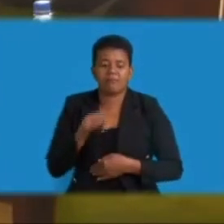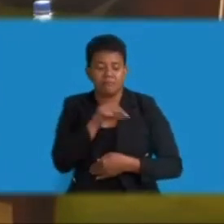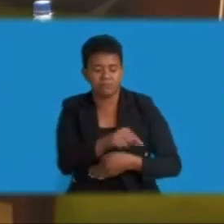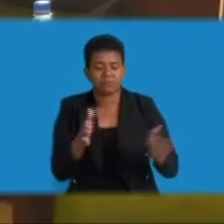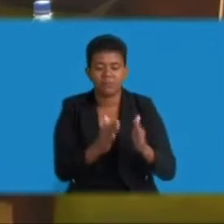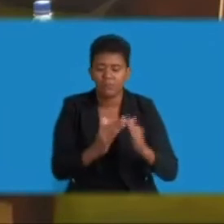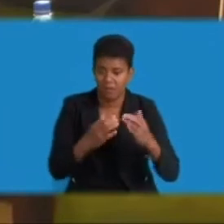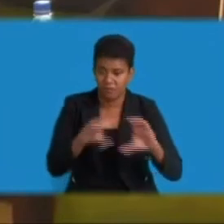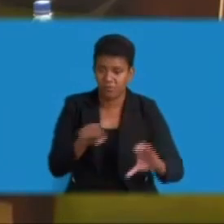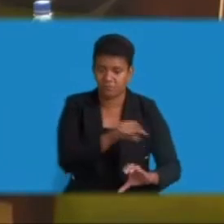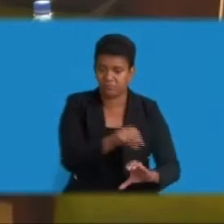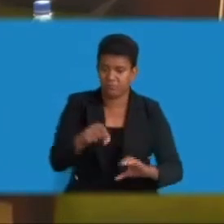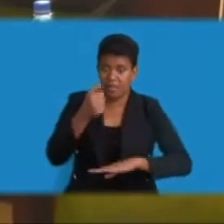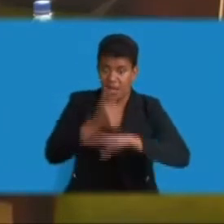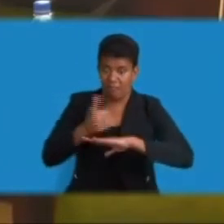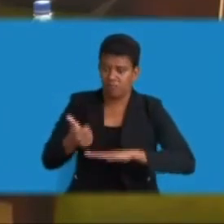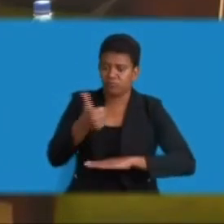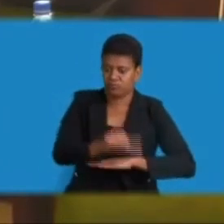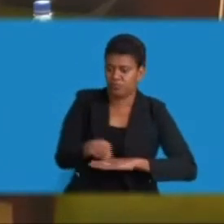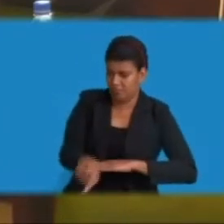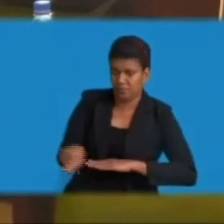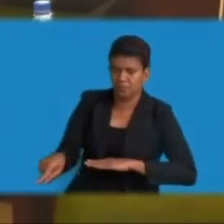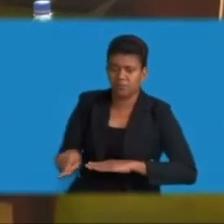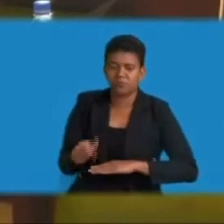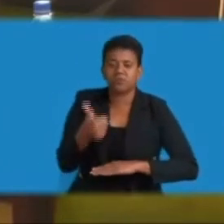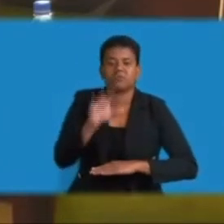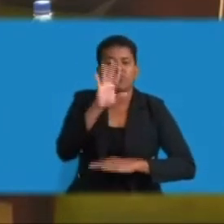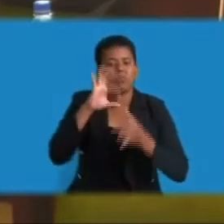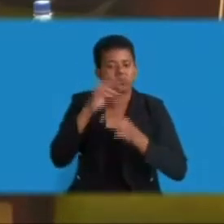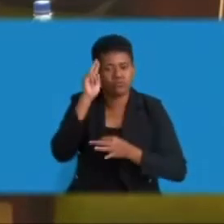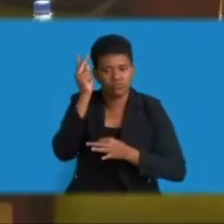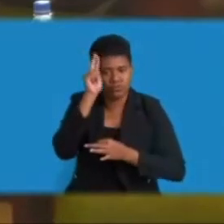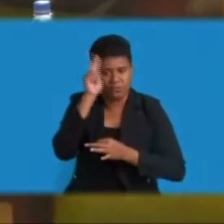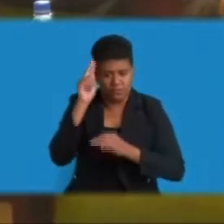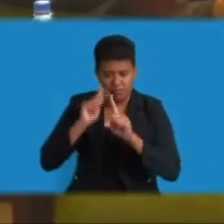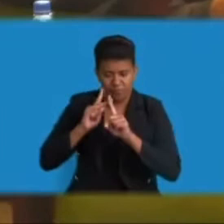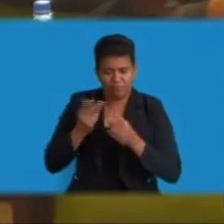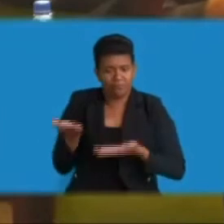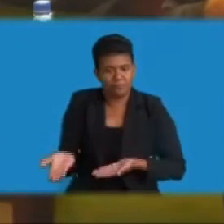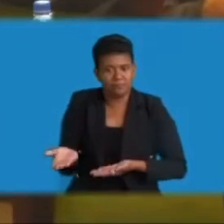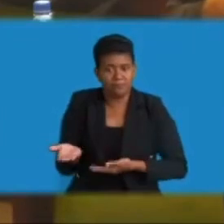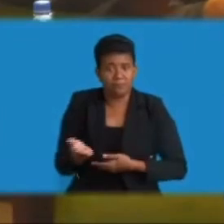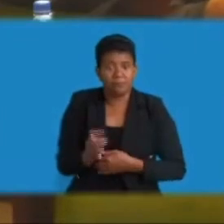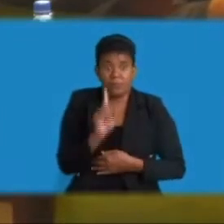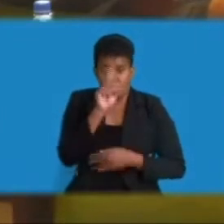by this government for its own political reasons. And obvious. Let me give you an example.